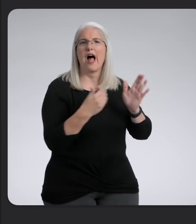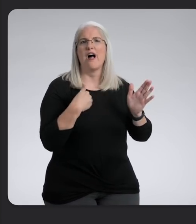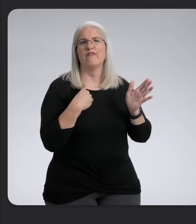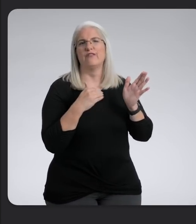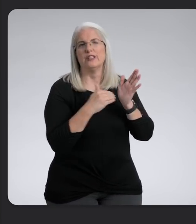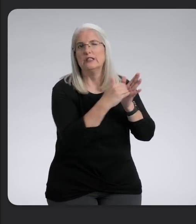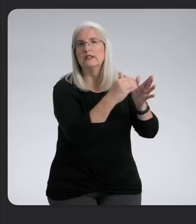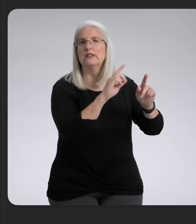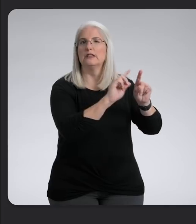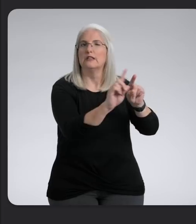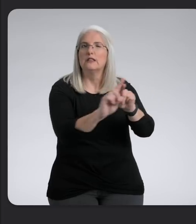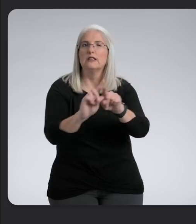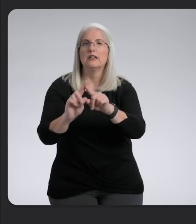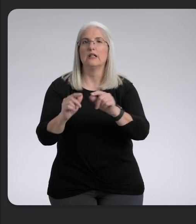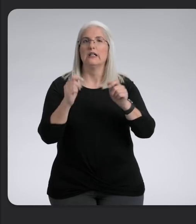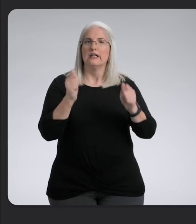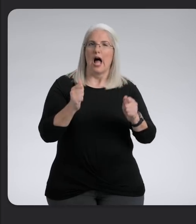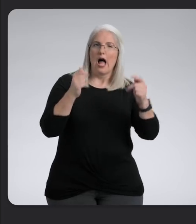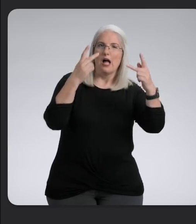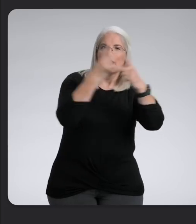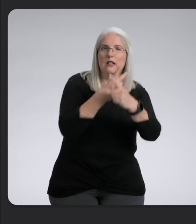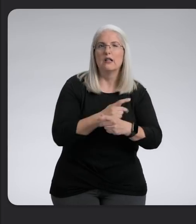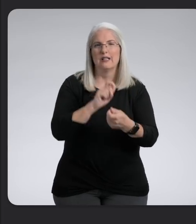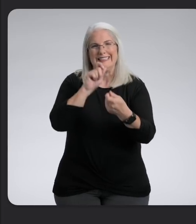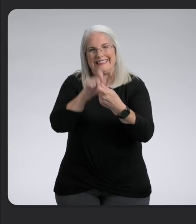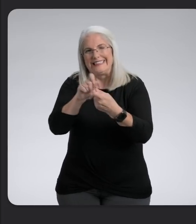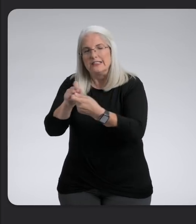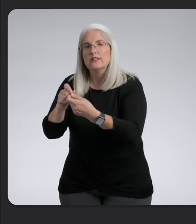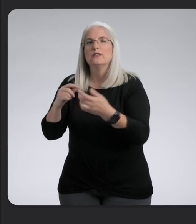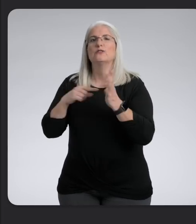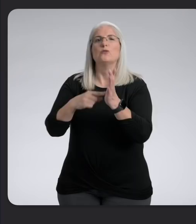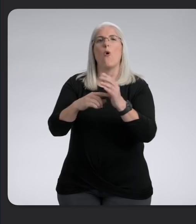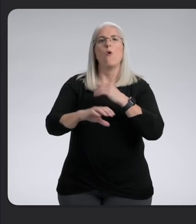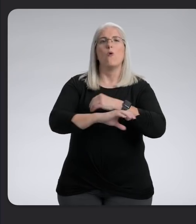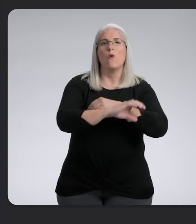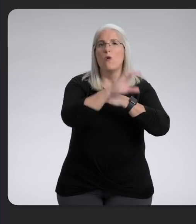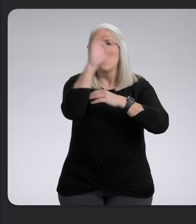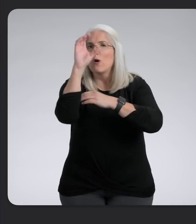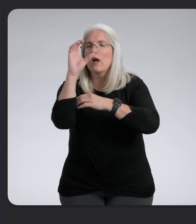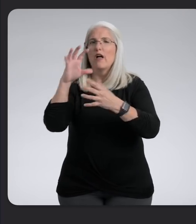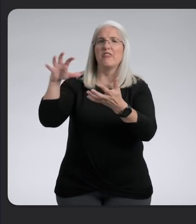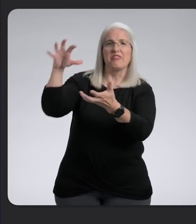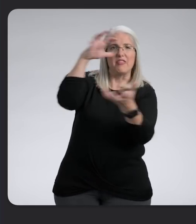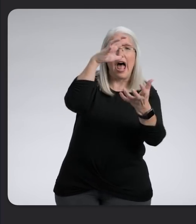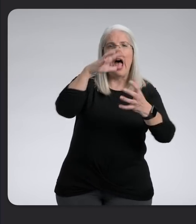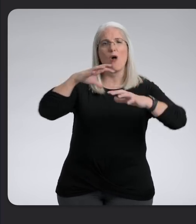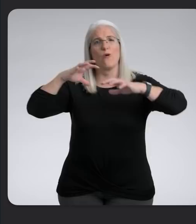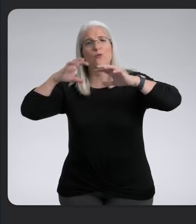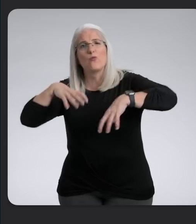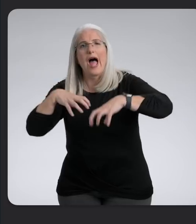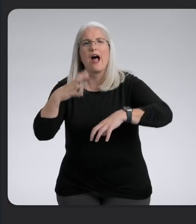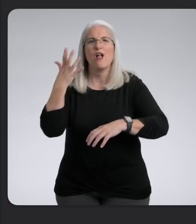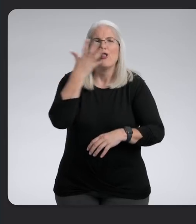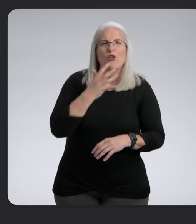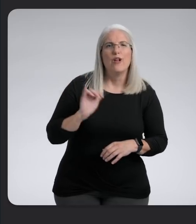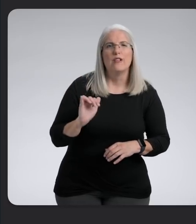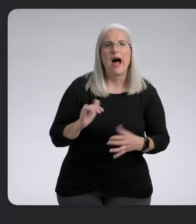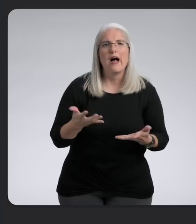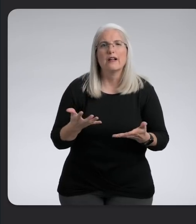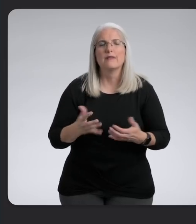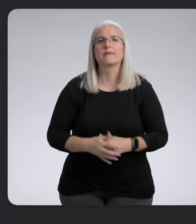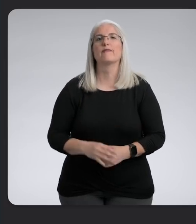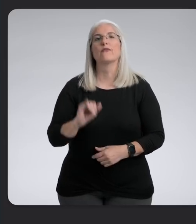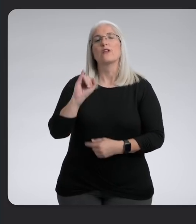more accurately represent the sun position, clouds, and precipitation. And the Weather app in iOS 15 includes